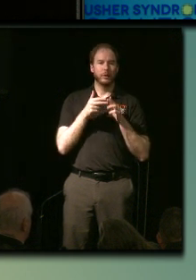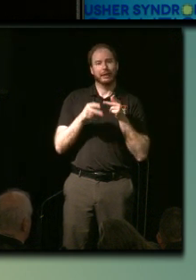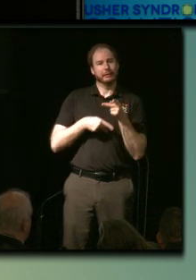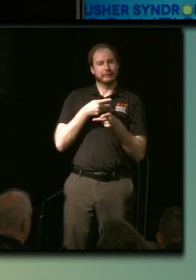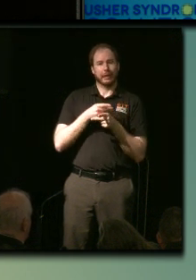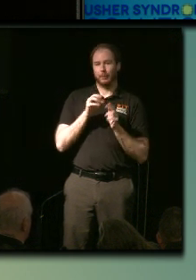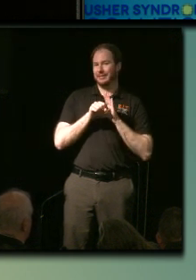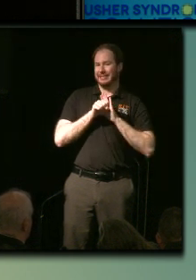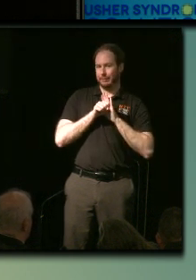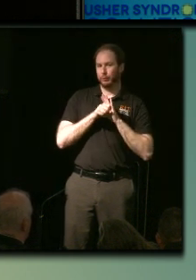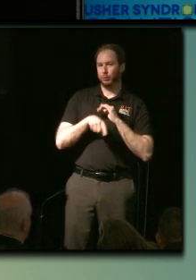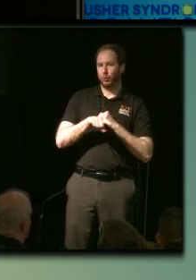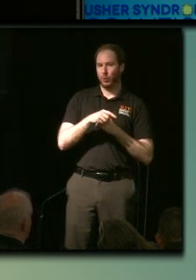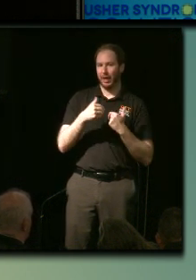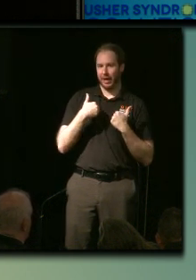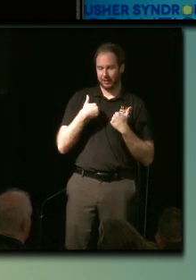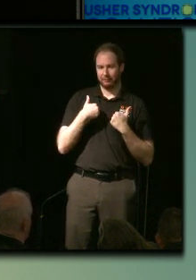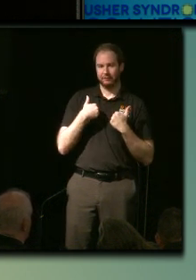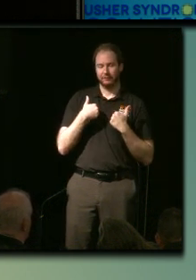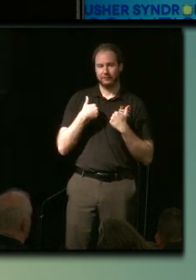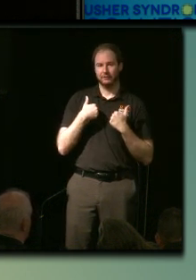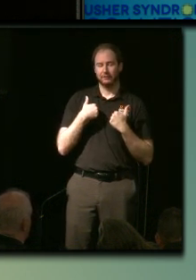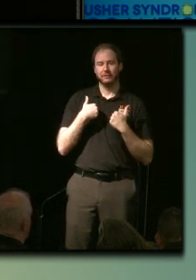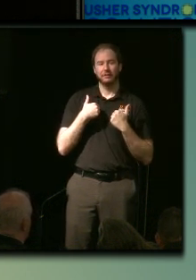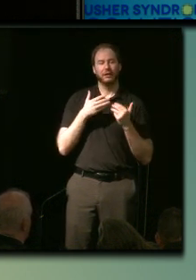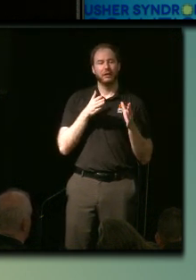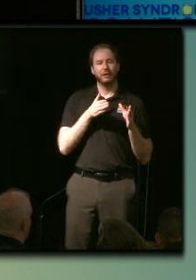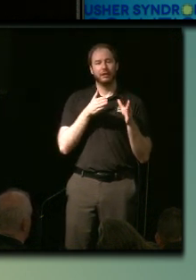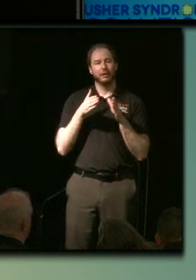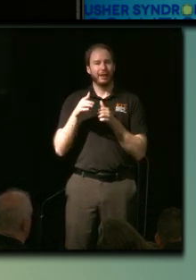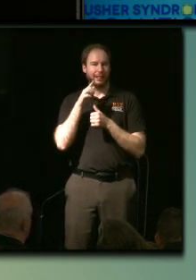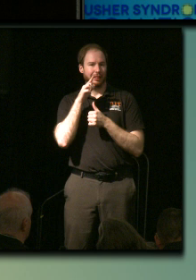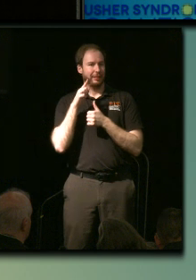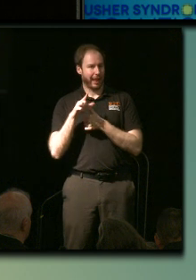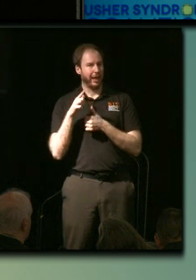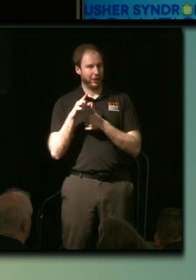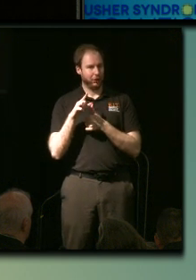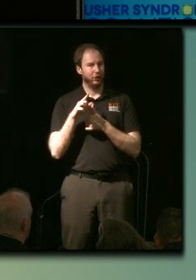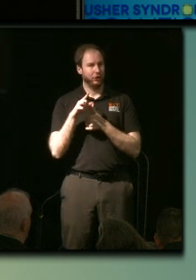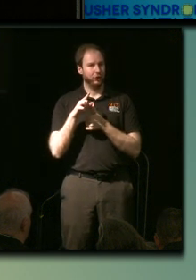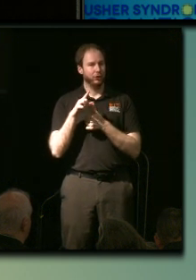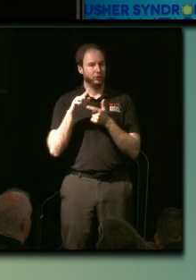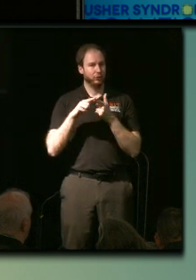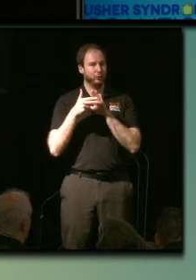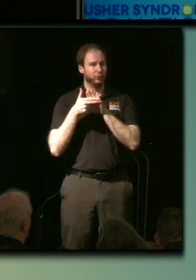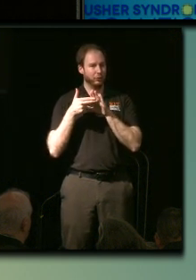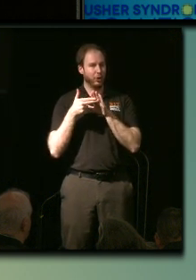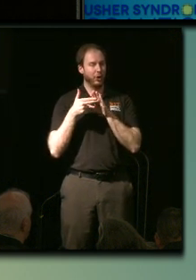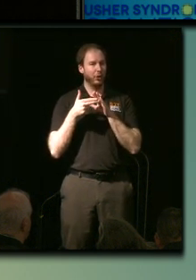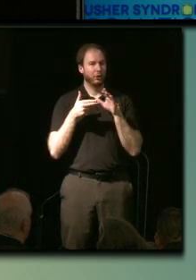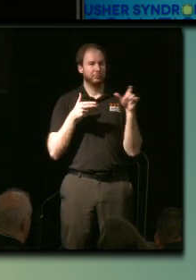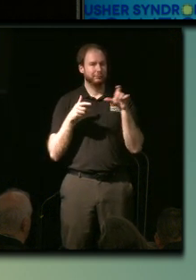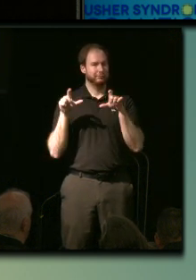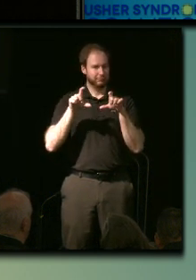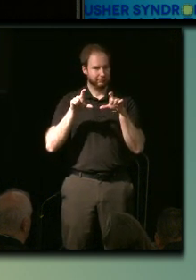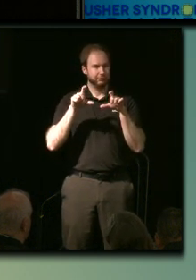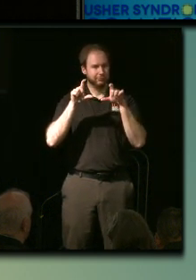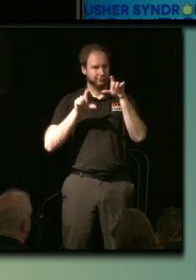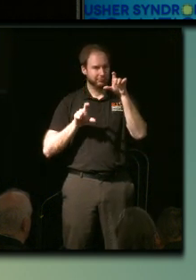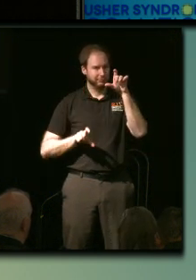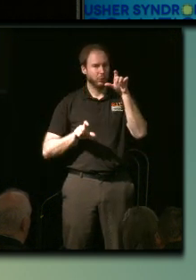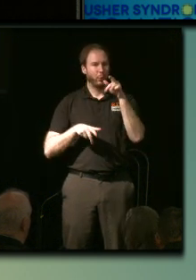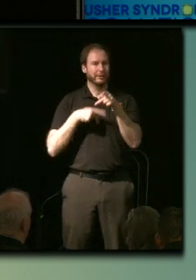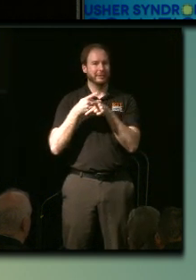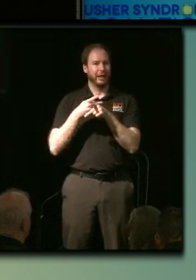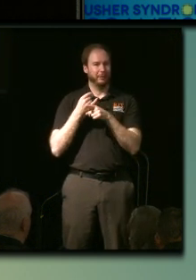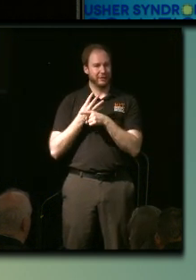that you have. And then we also use the letter to note which gene you have a mutation